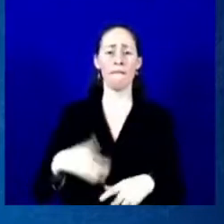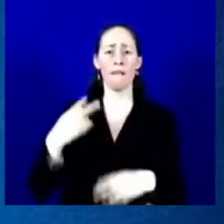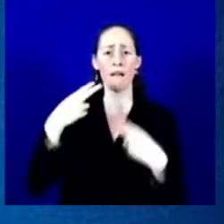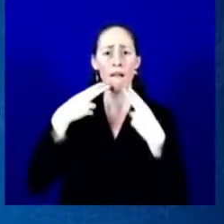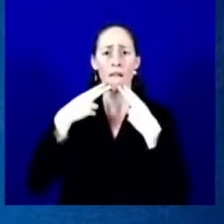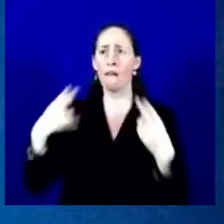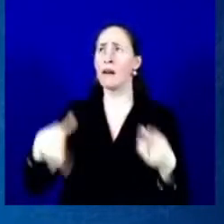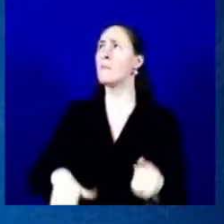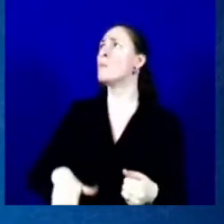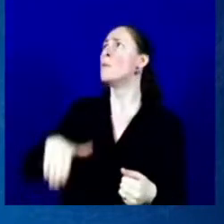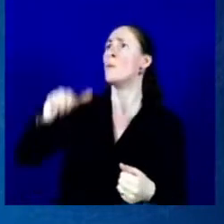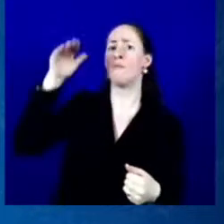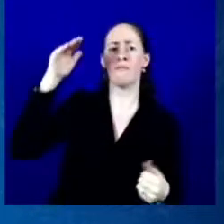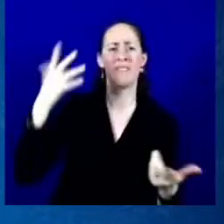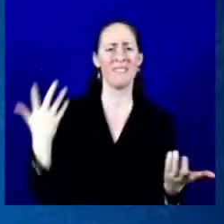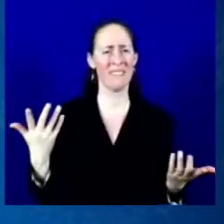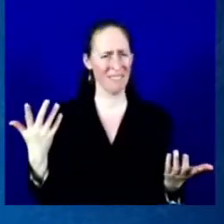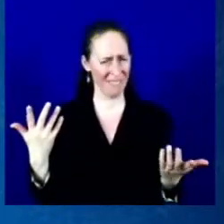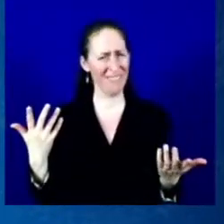And